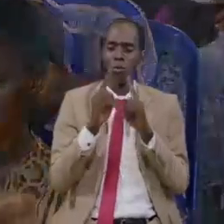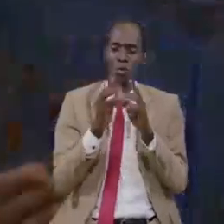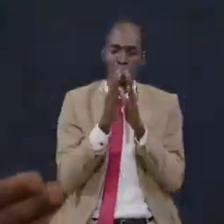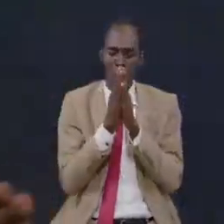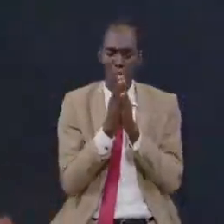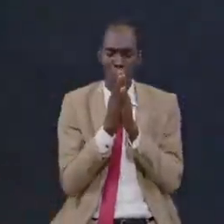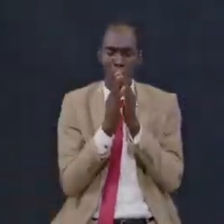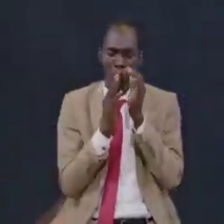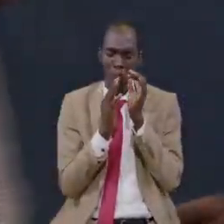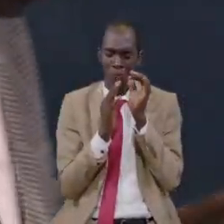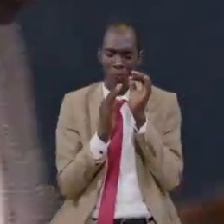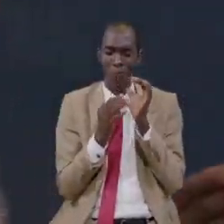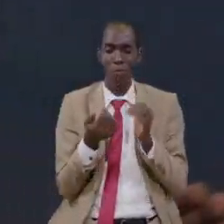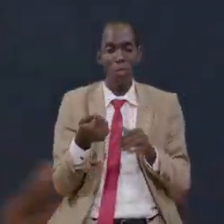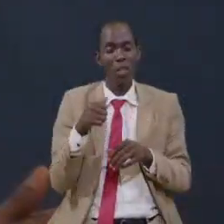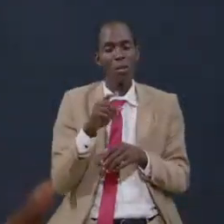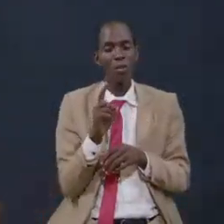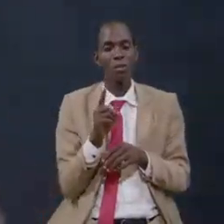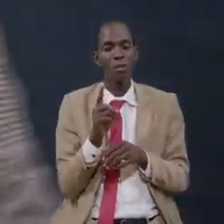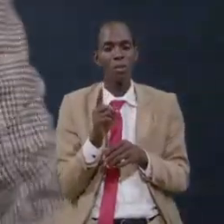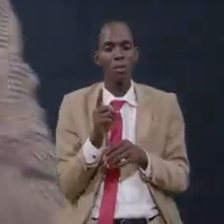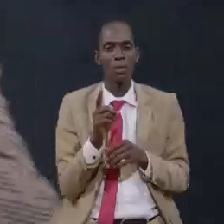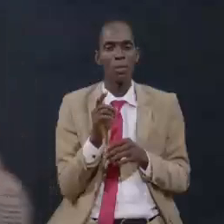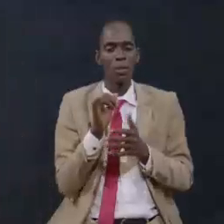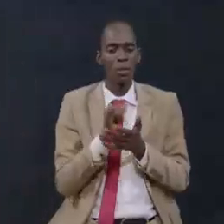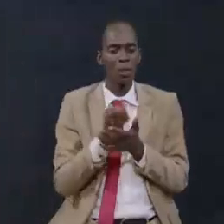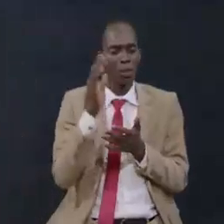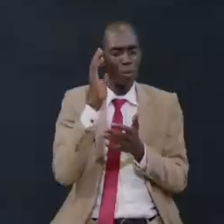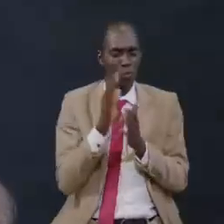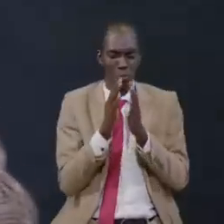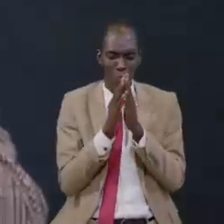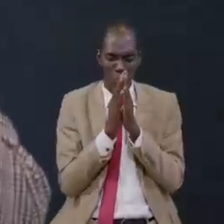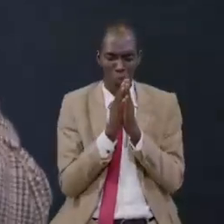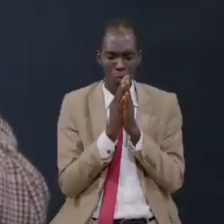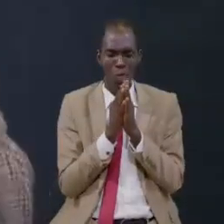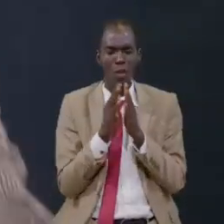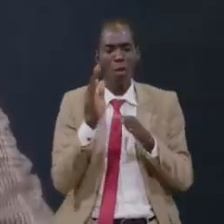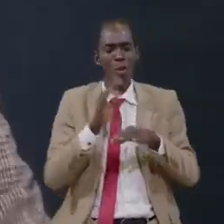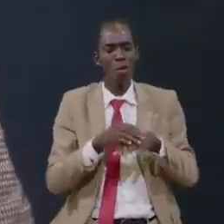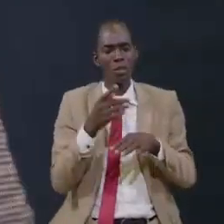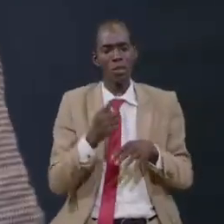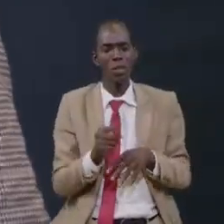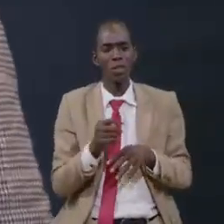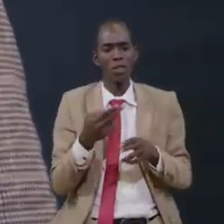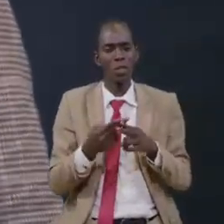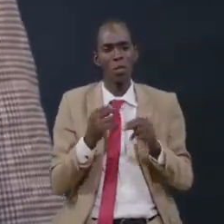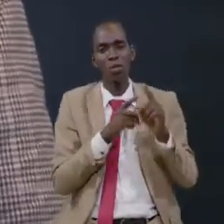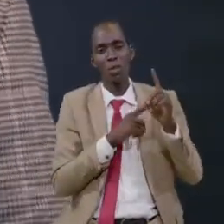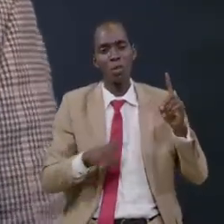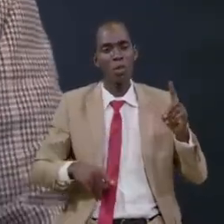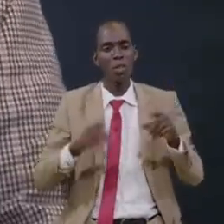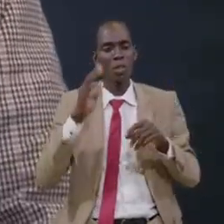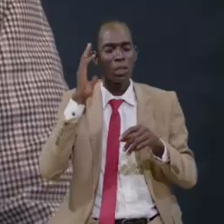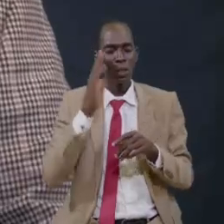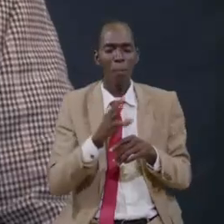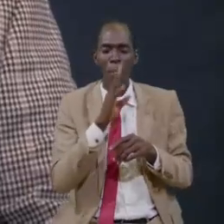whosoever shall call of the name of the Lord shall be saved. Call upon him